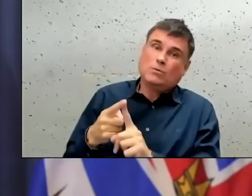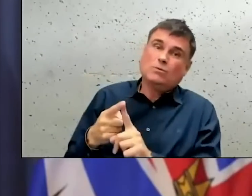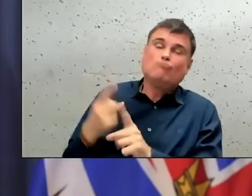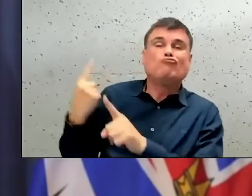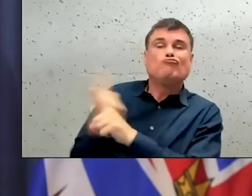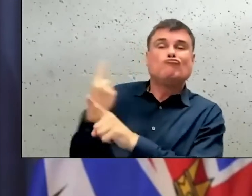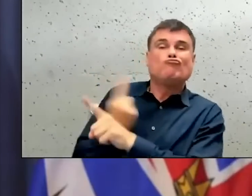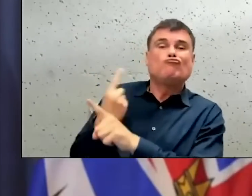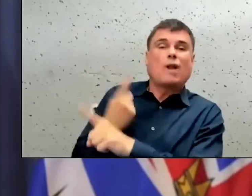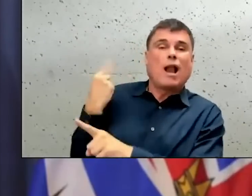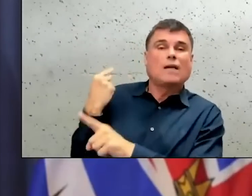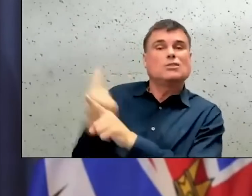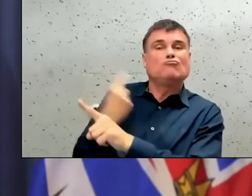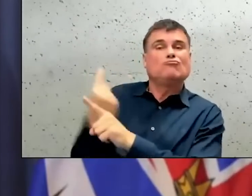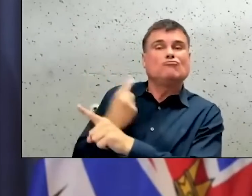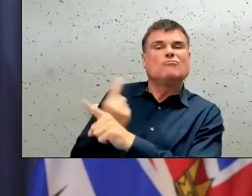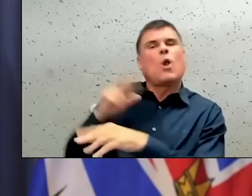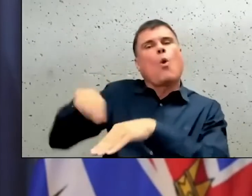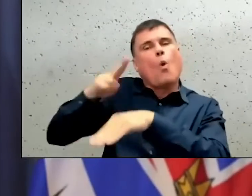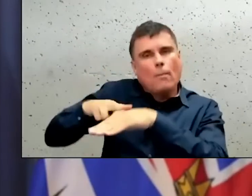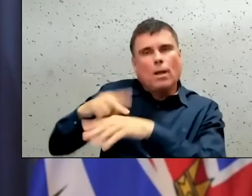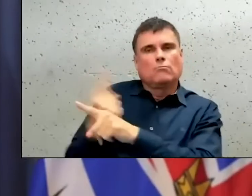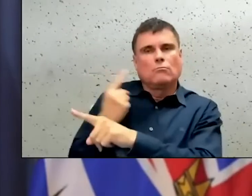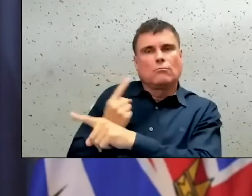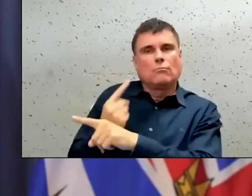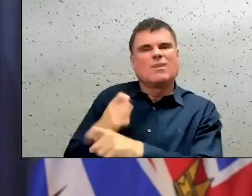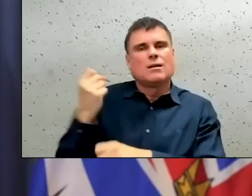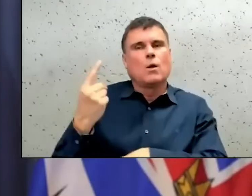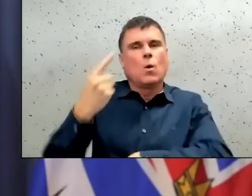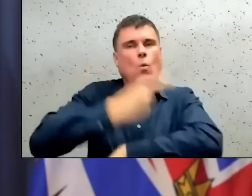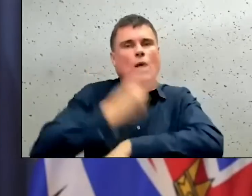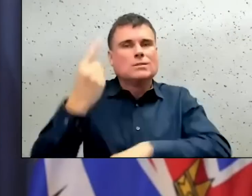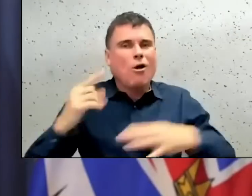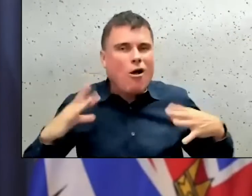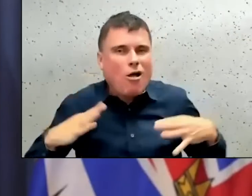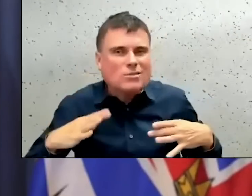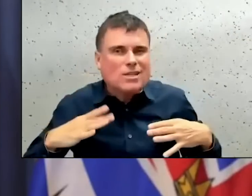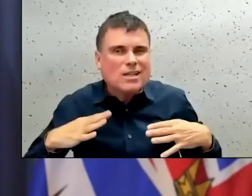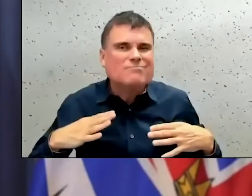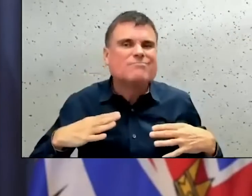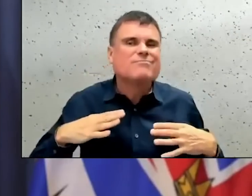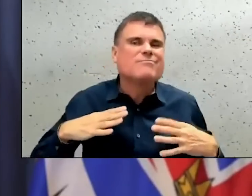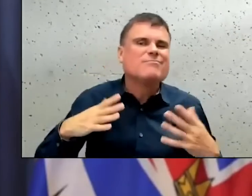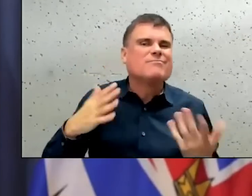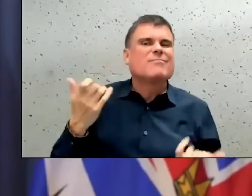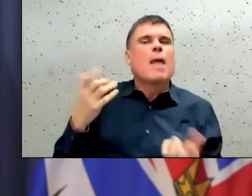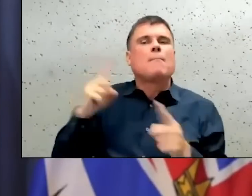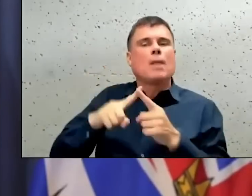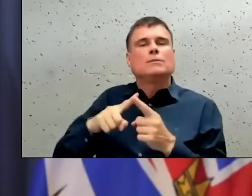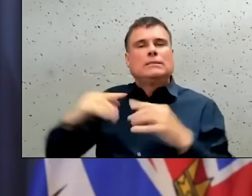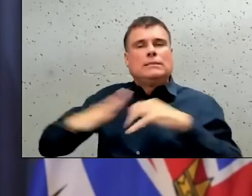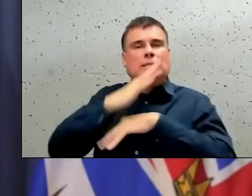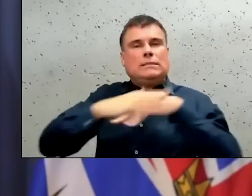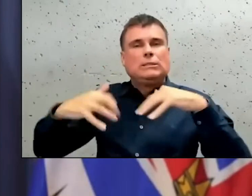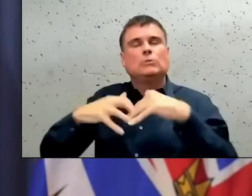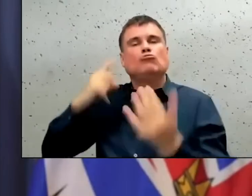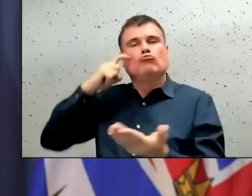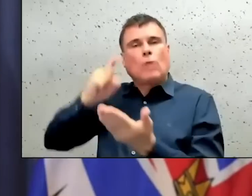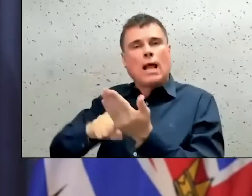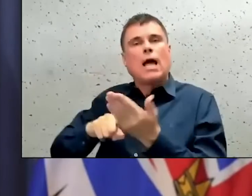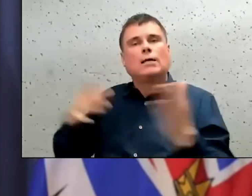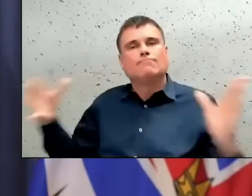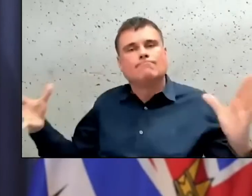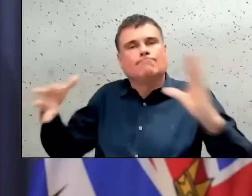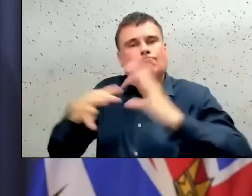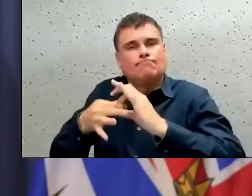authorities' observance of the National Day for Truth and Reconciliation. For those who deliver surgeries to do the work we're counting on them to do, we